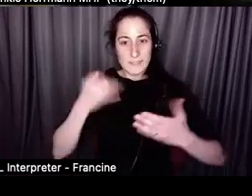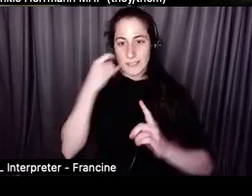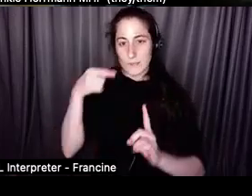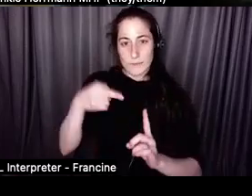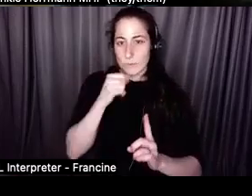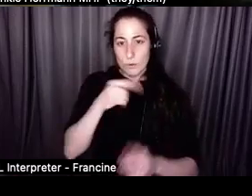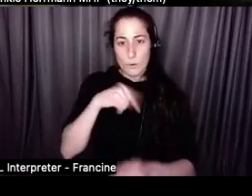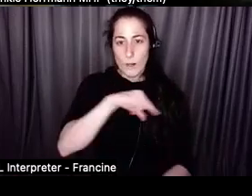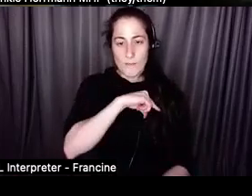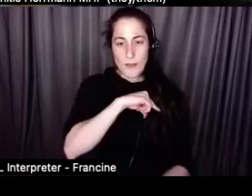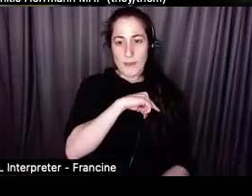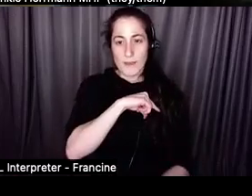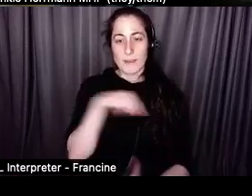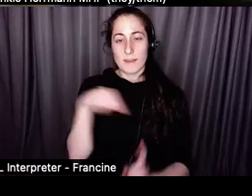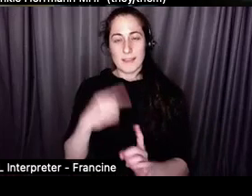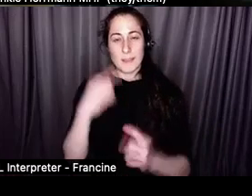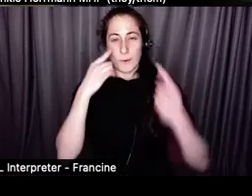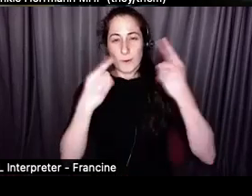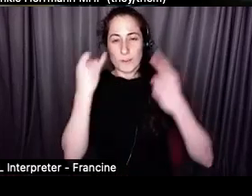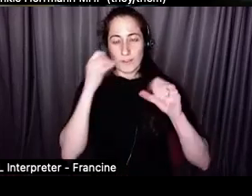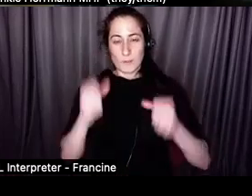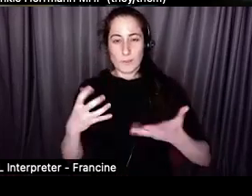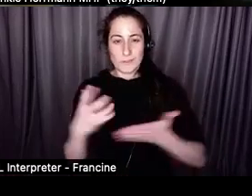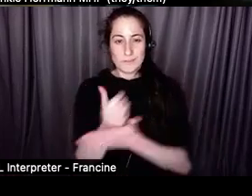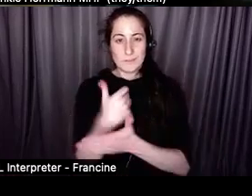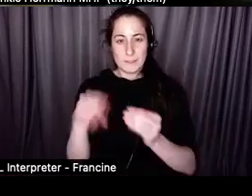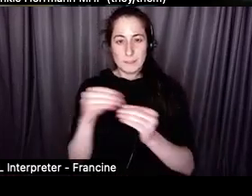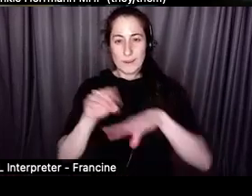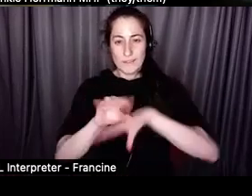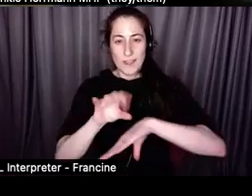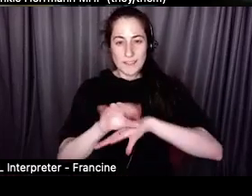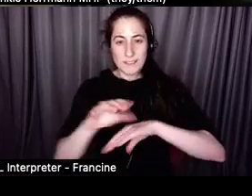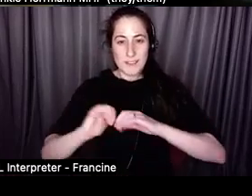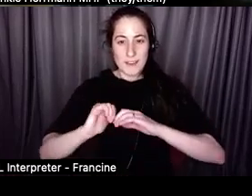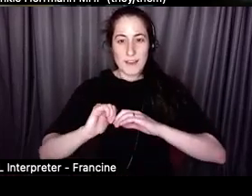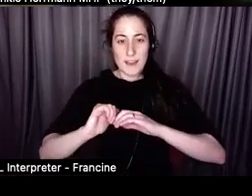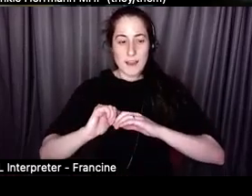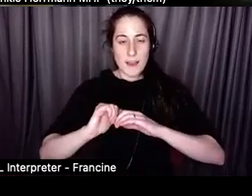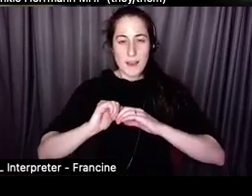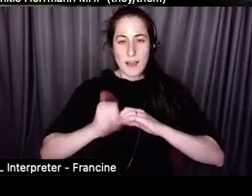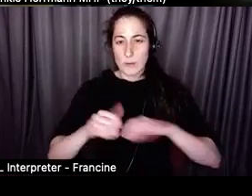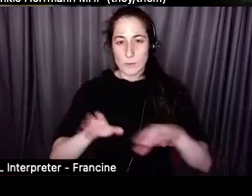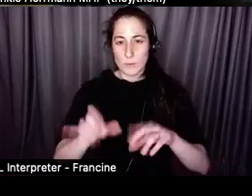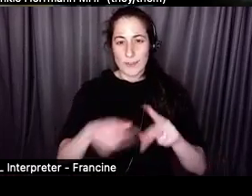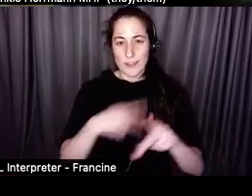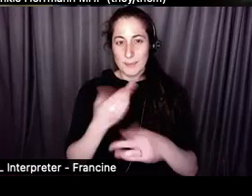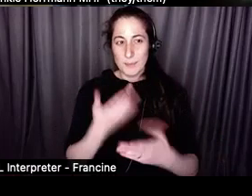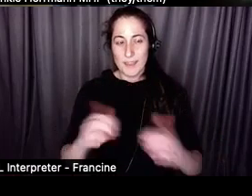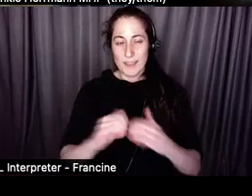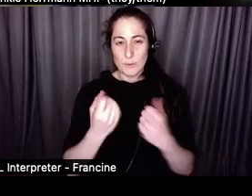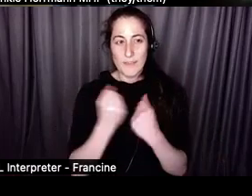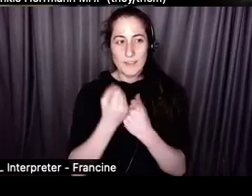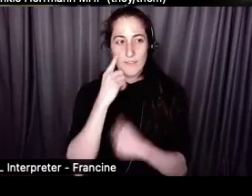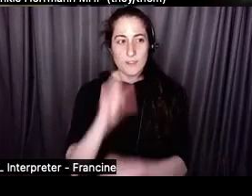were wondering if they could get more advice in that, on how to sort of do that kind of advocacy